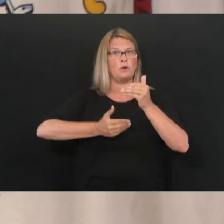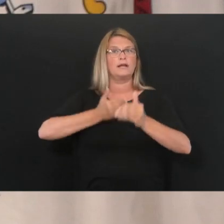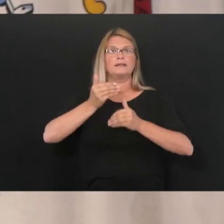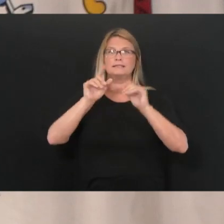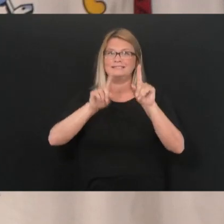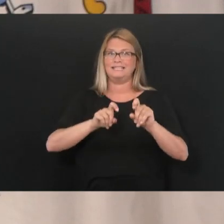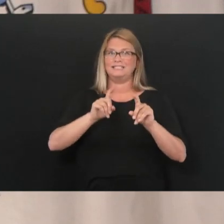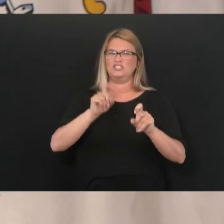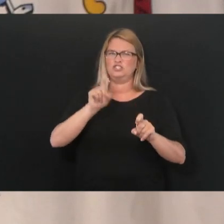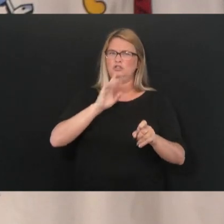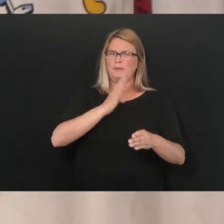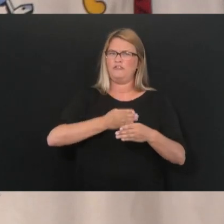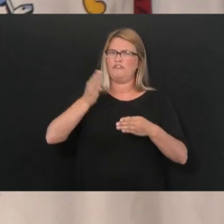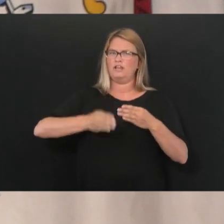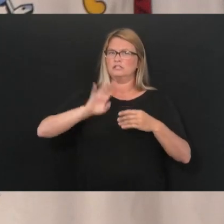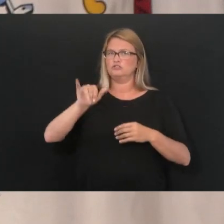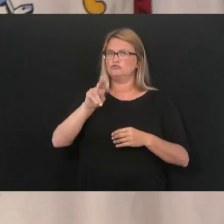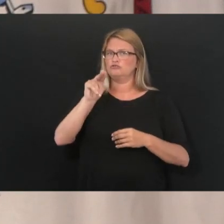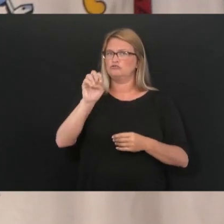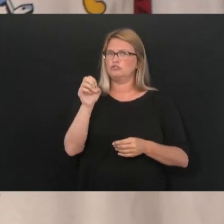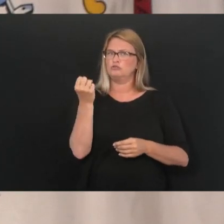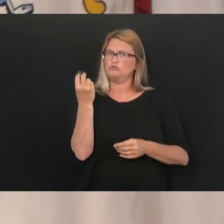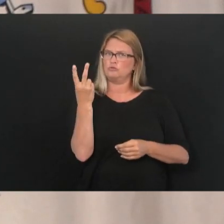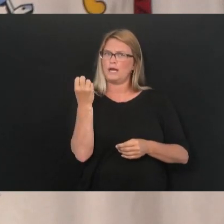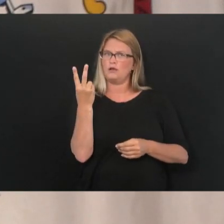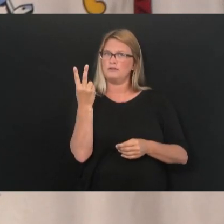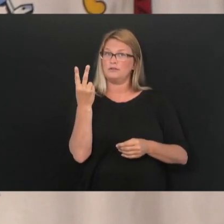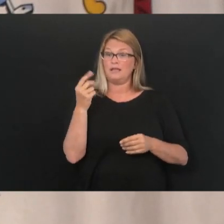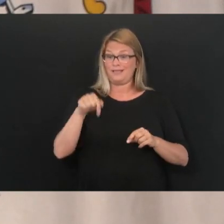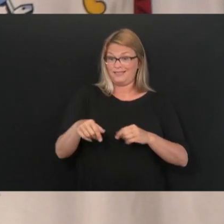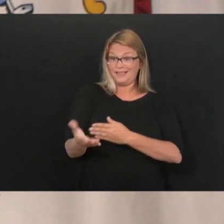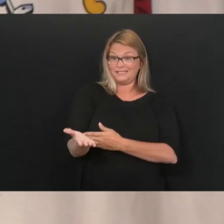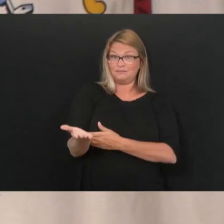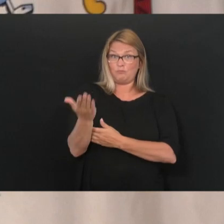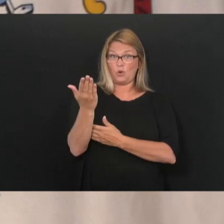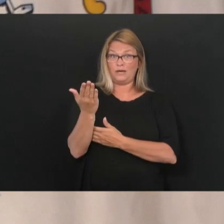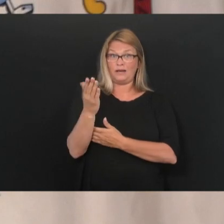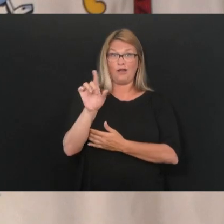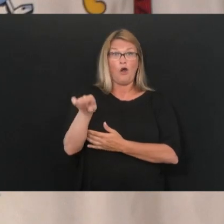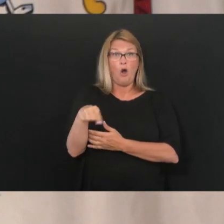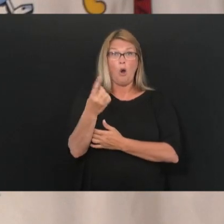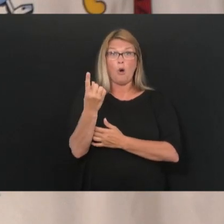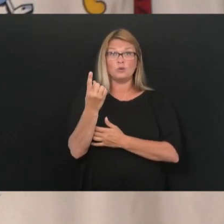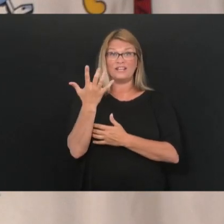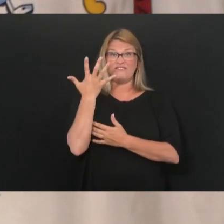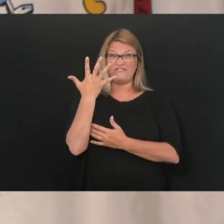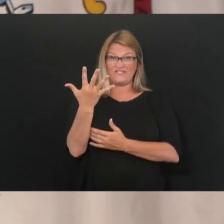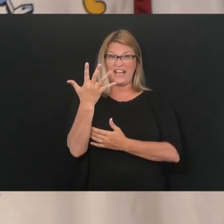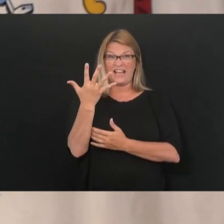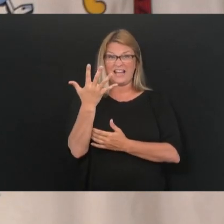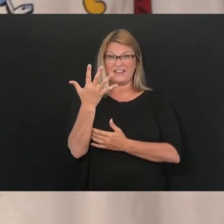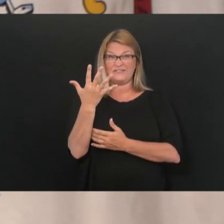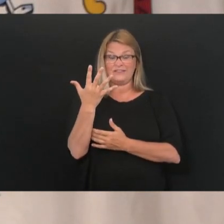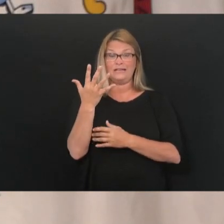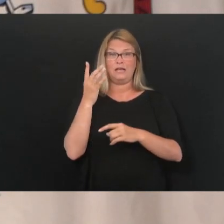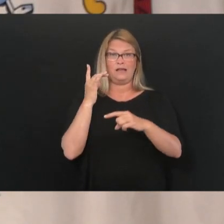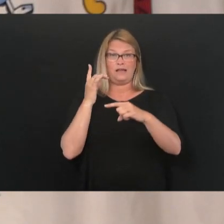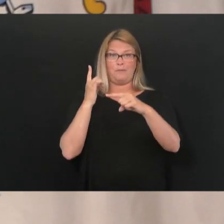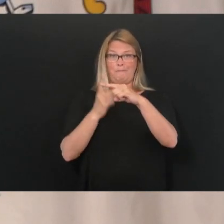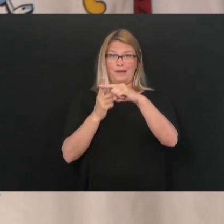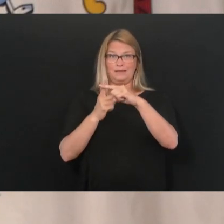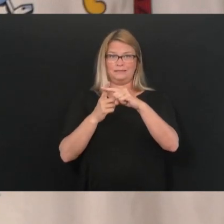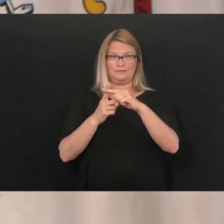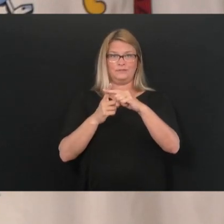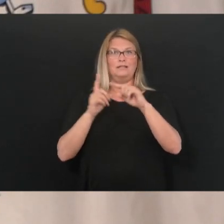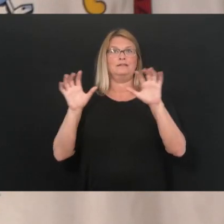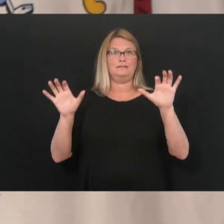by June the 12th. As of this morning, there are only 5 remaining active COVID-19